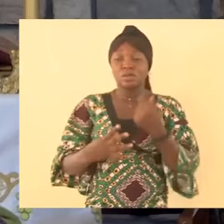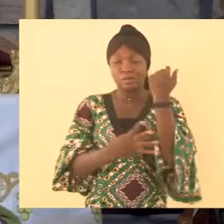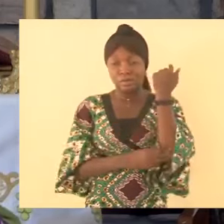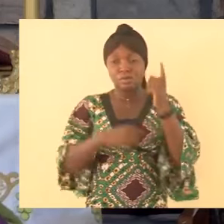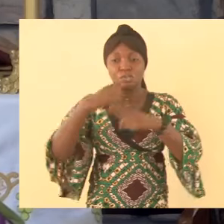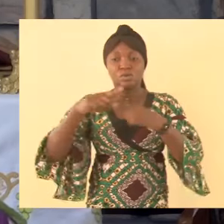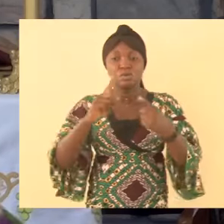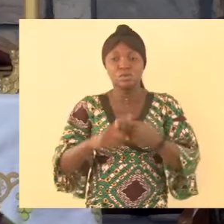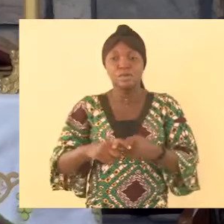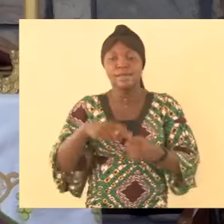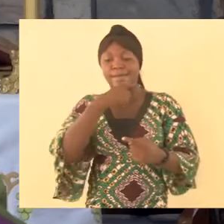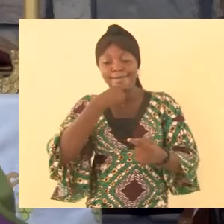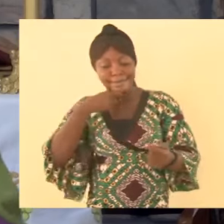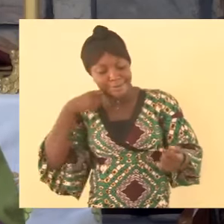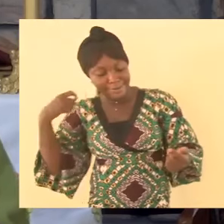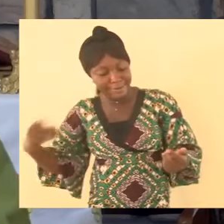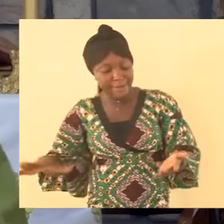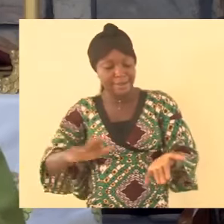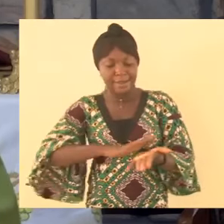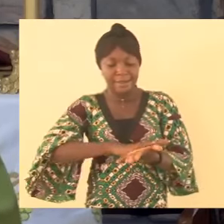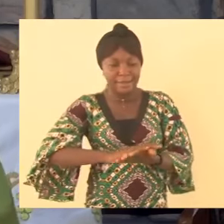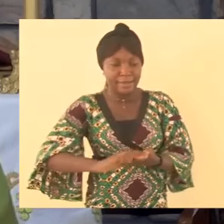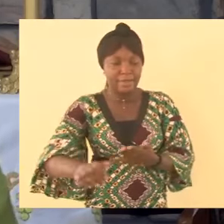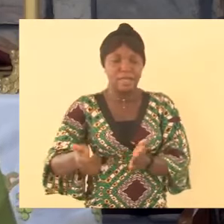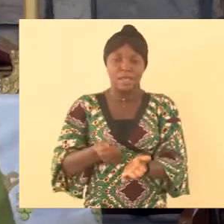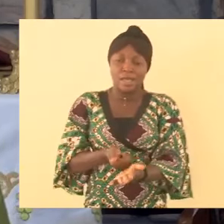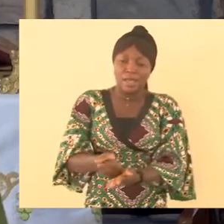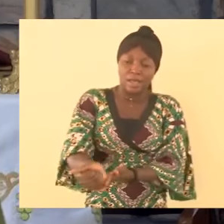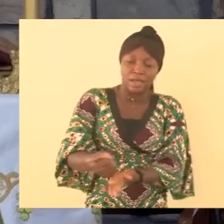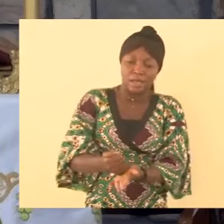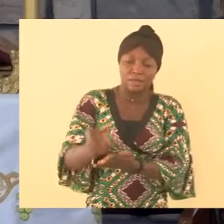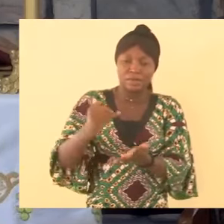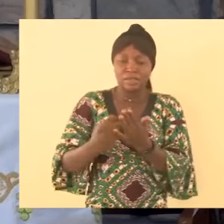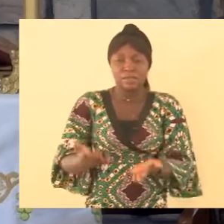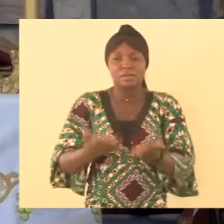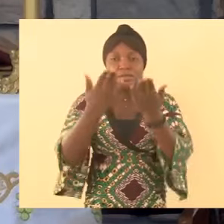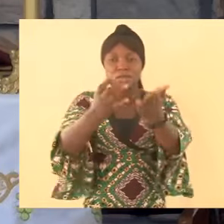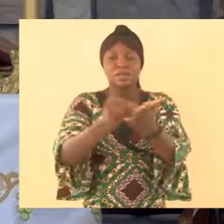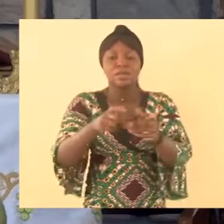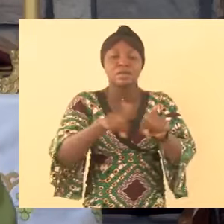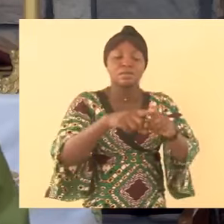cleaner and clean it up and iron it and present it like new.